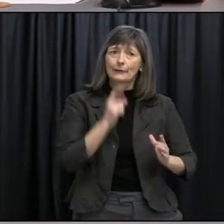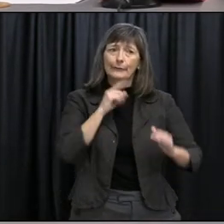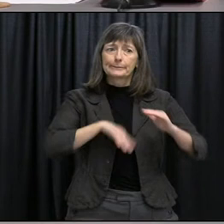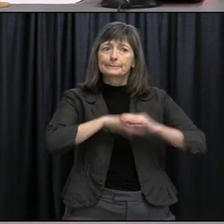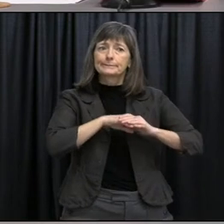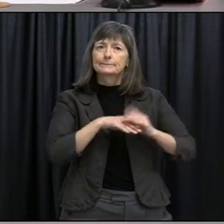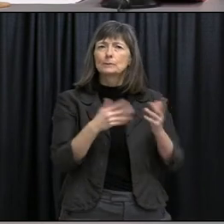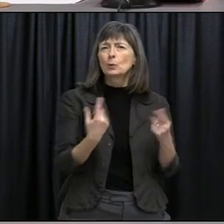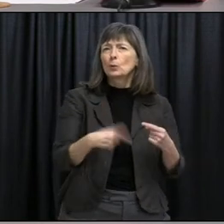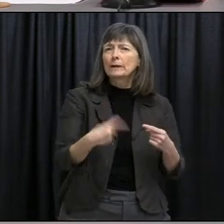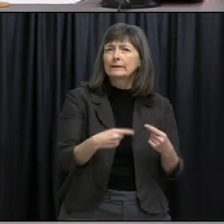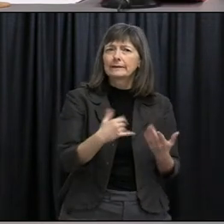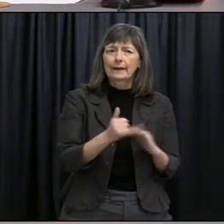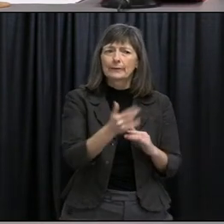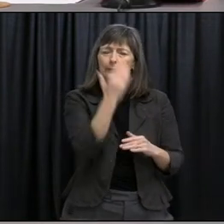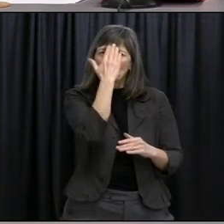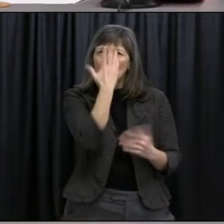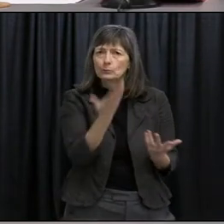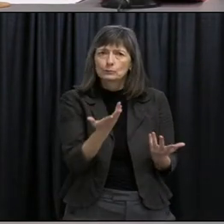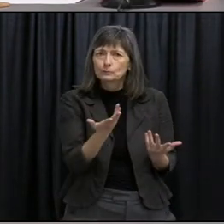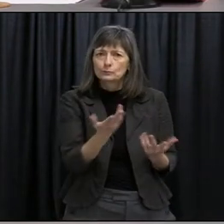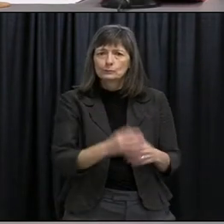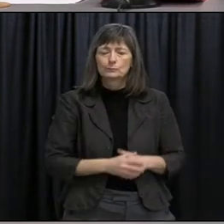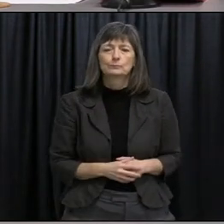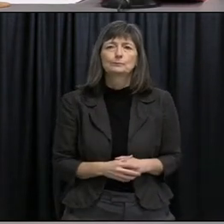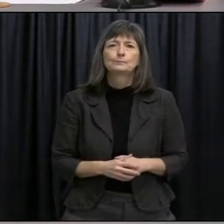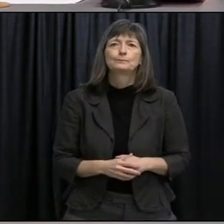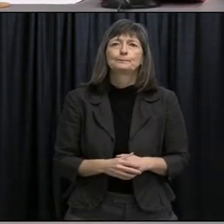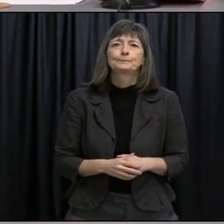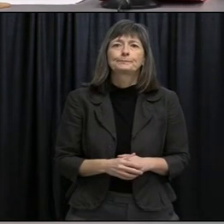way of children in their care?